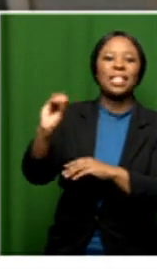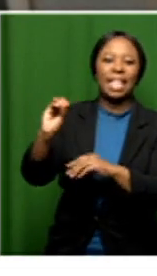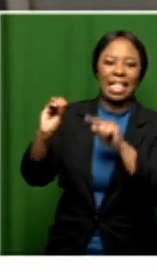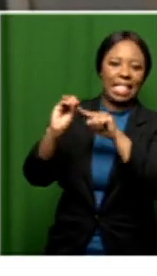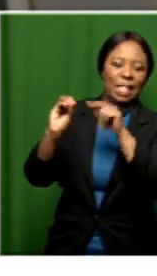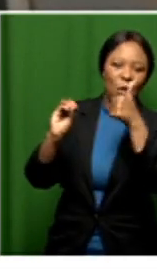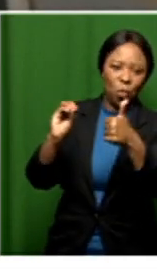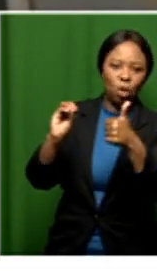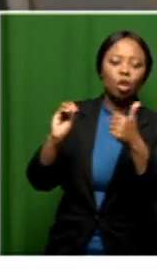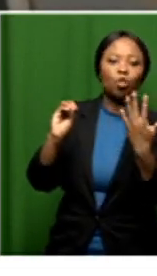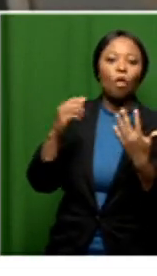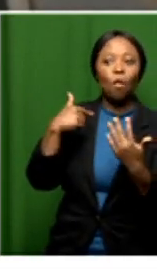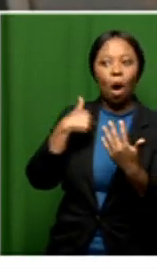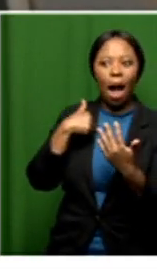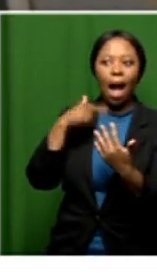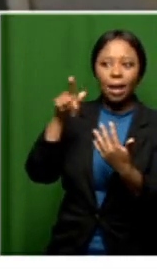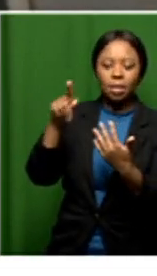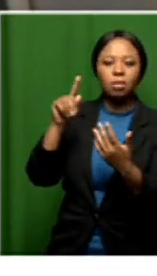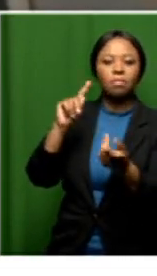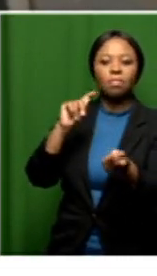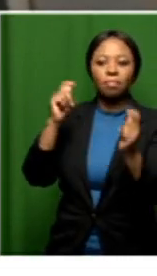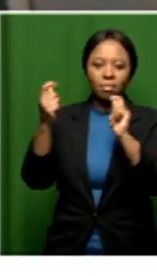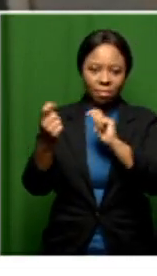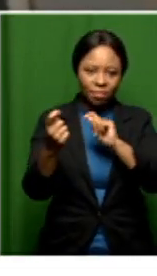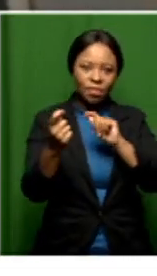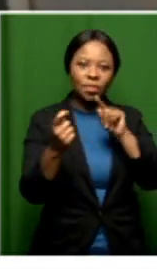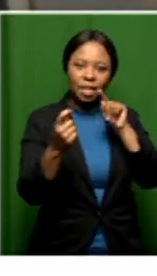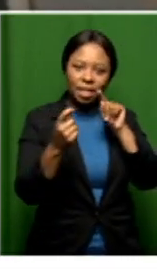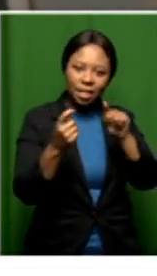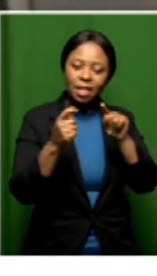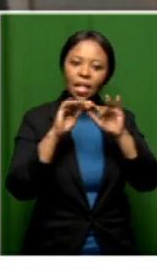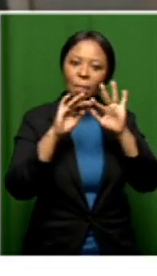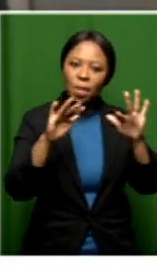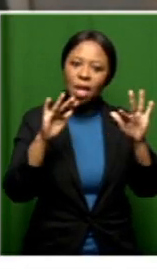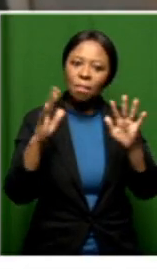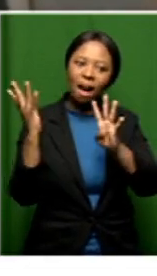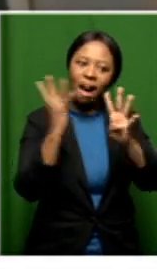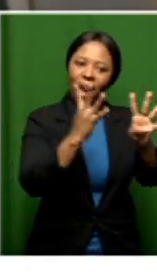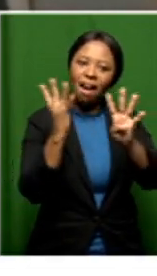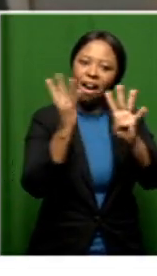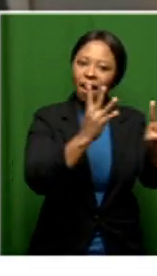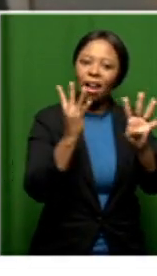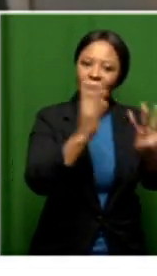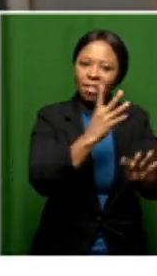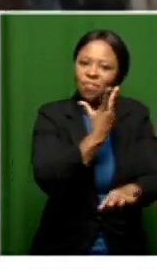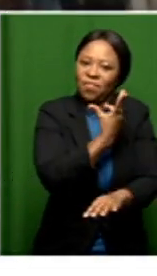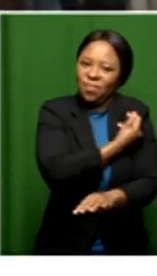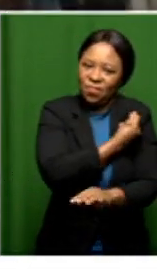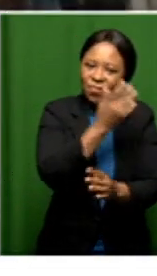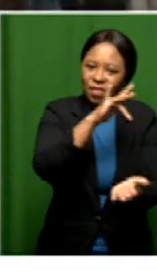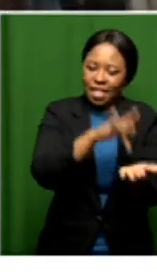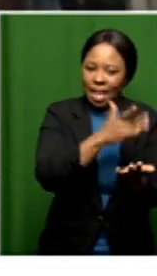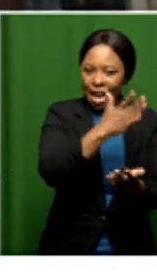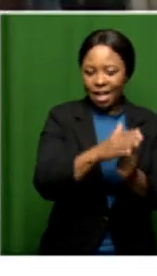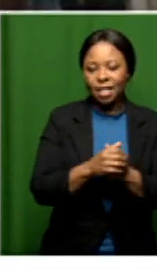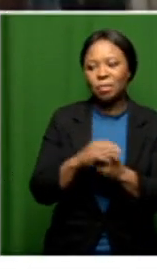about us now converting that into people walking through the vaccine sites and actually taking the jabs. All right. Wendy